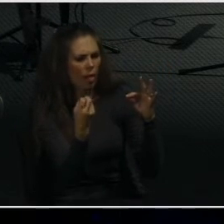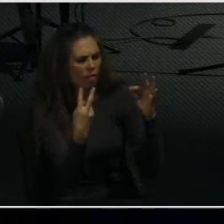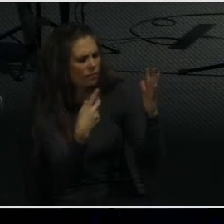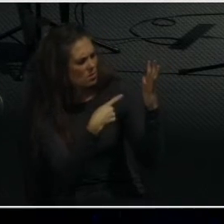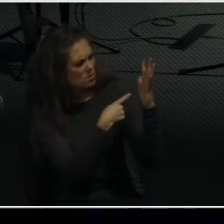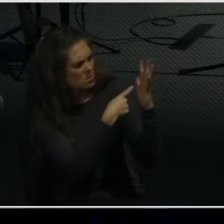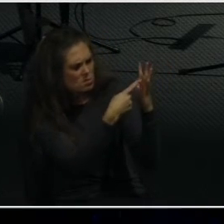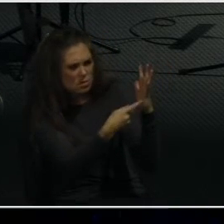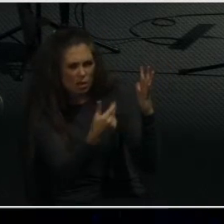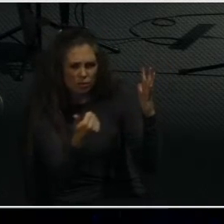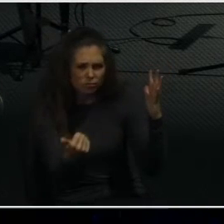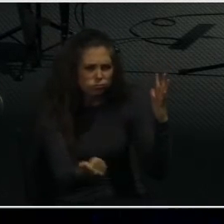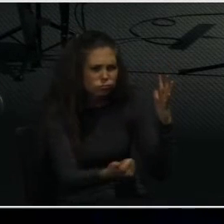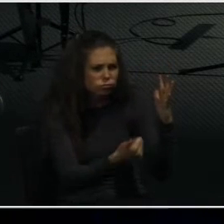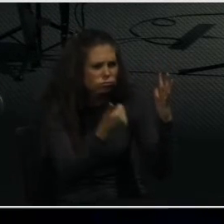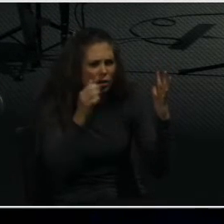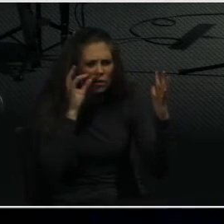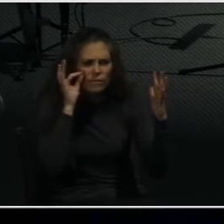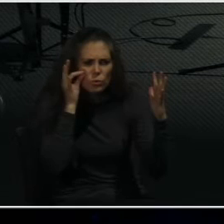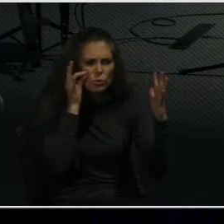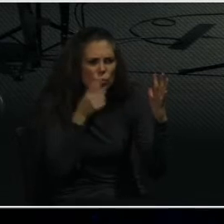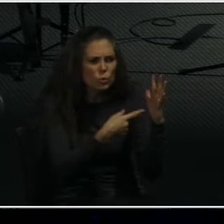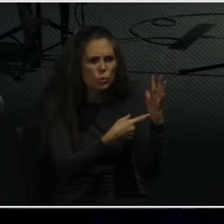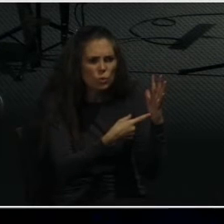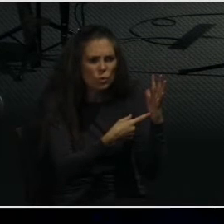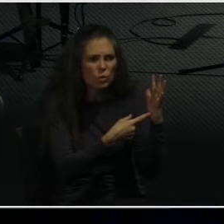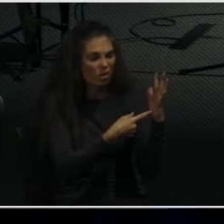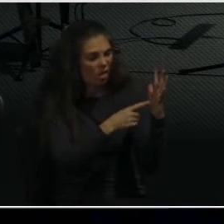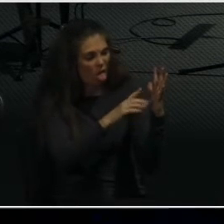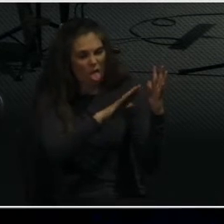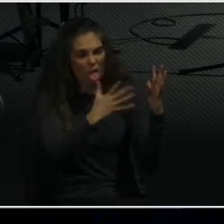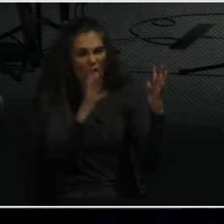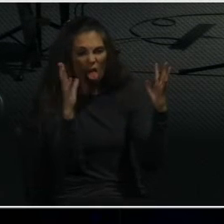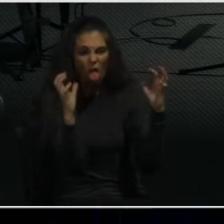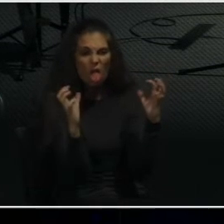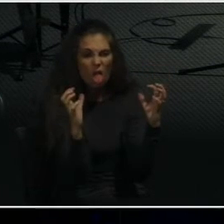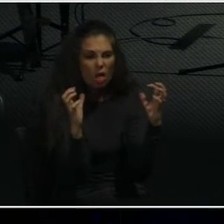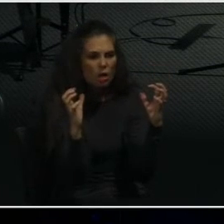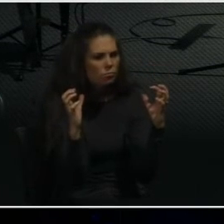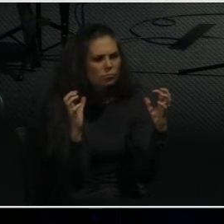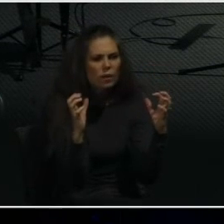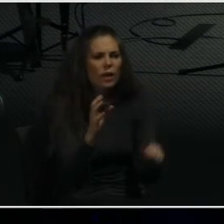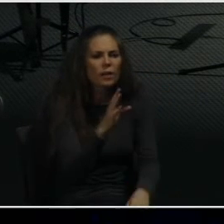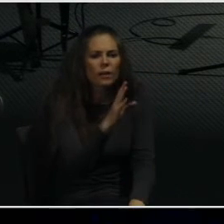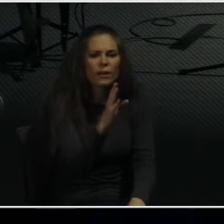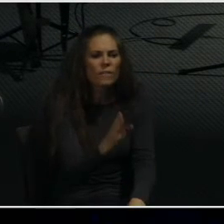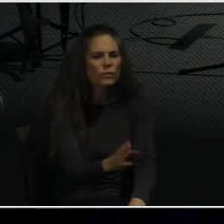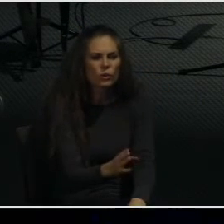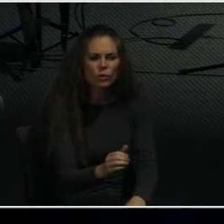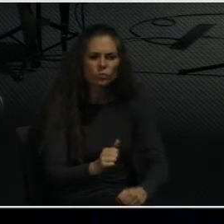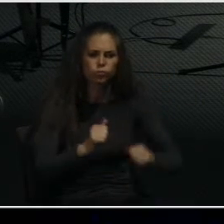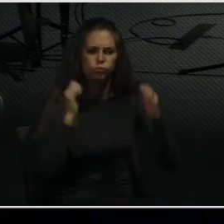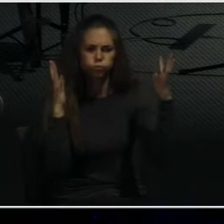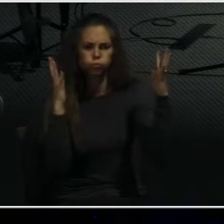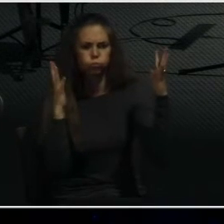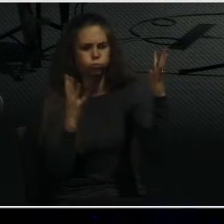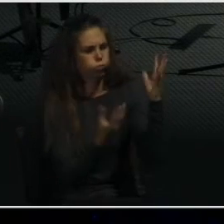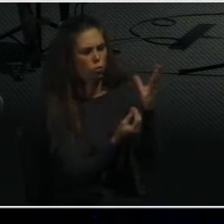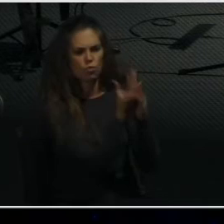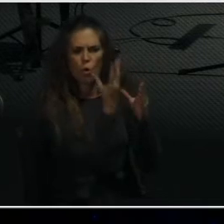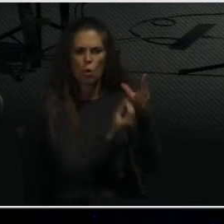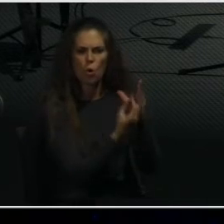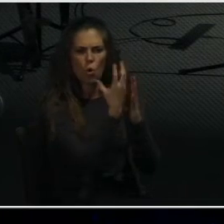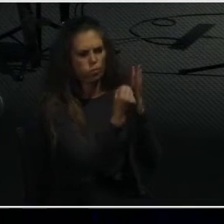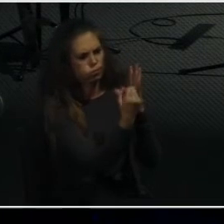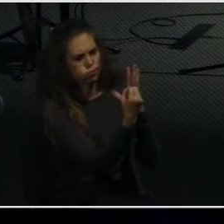fruit fail, but they will bear fresh fruit every month because the water for them flows from